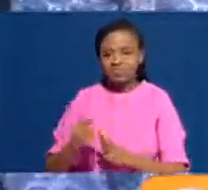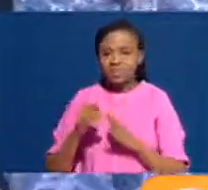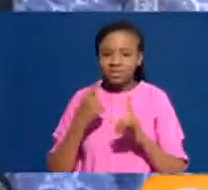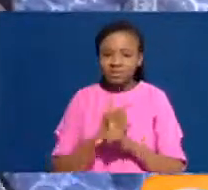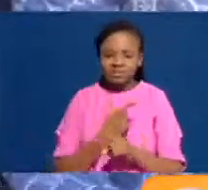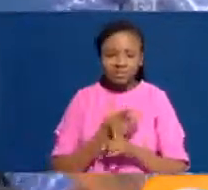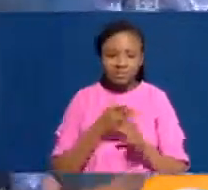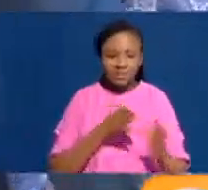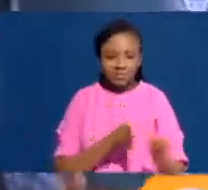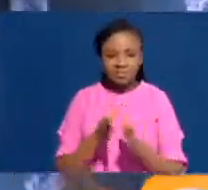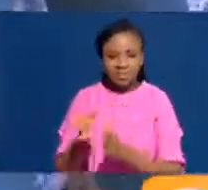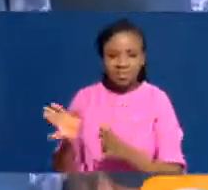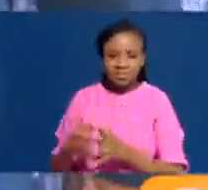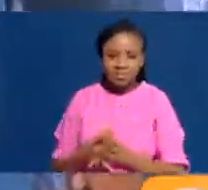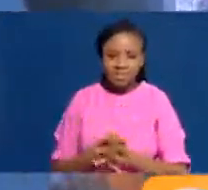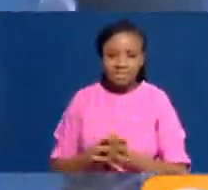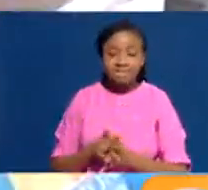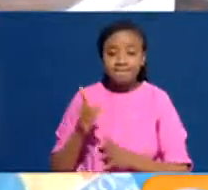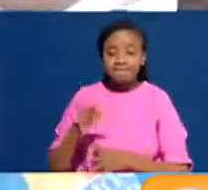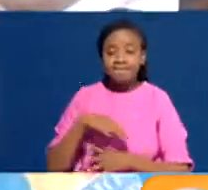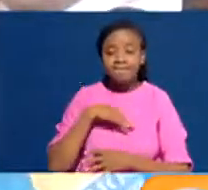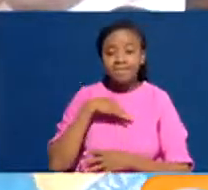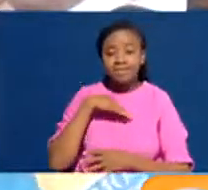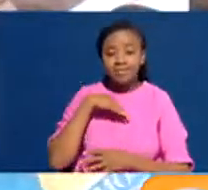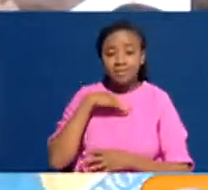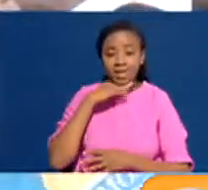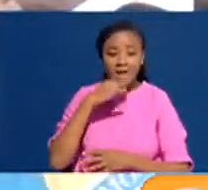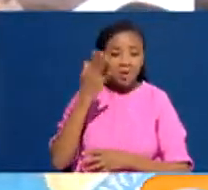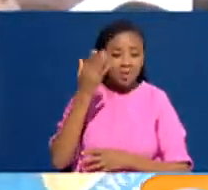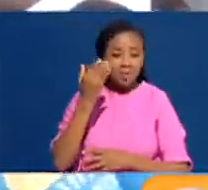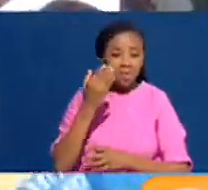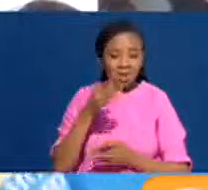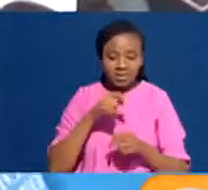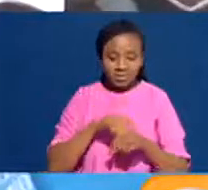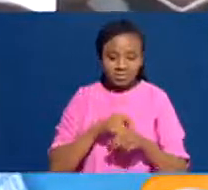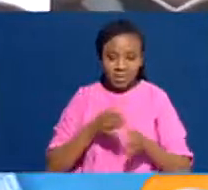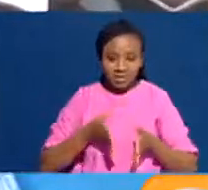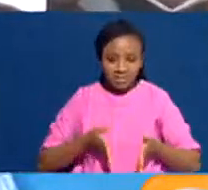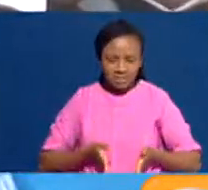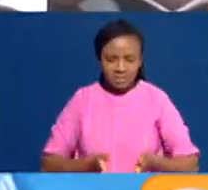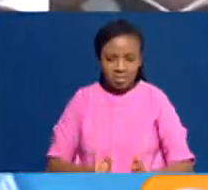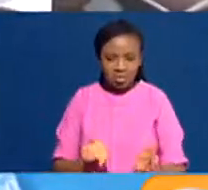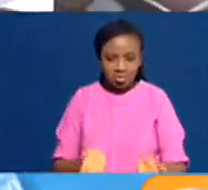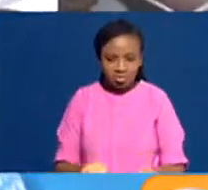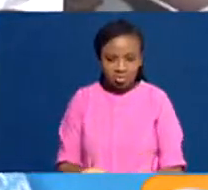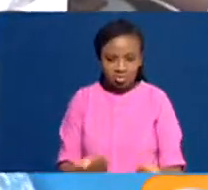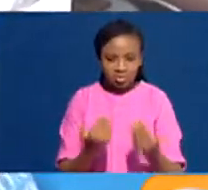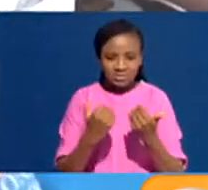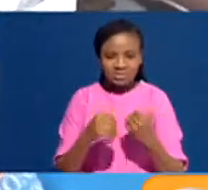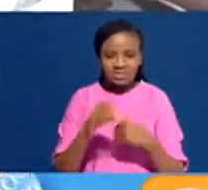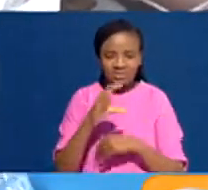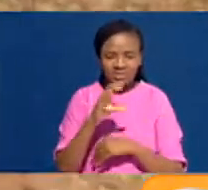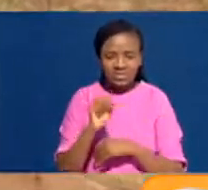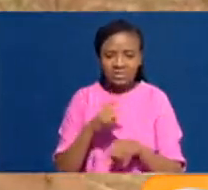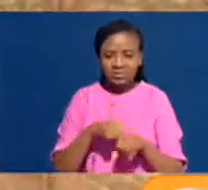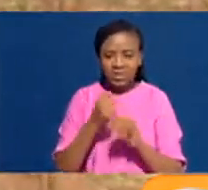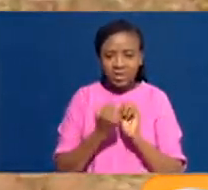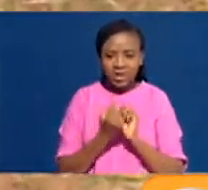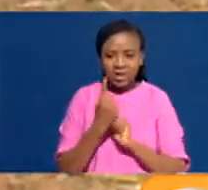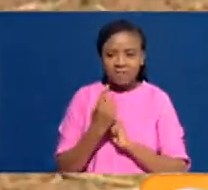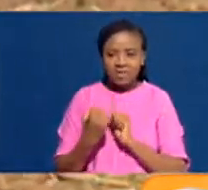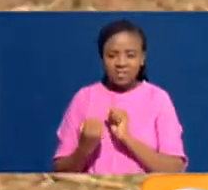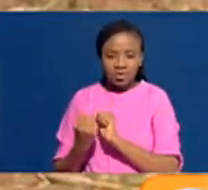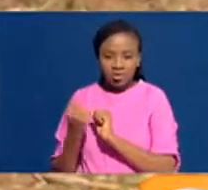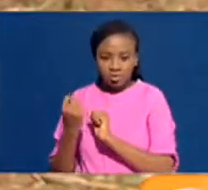cannot describe. Evelyne passed away after delivering twins through cesarean section on the 11th of November at a